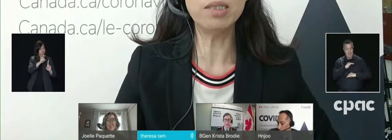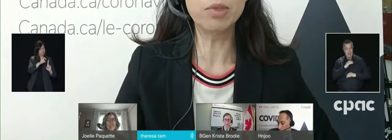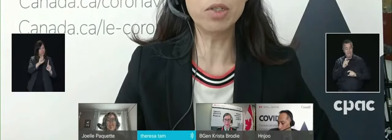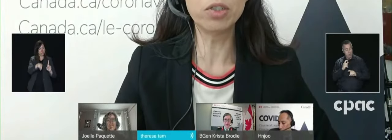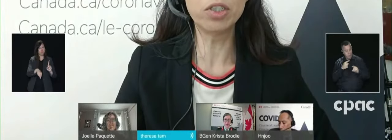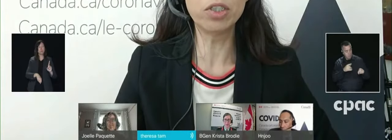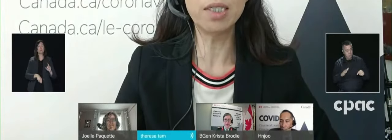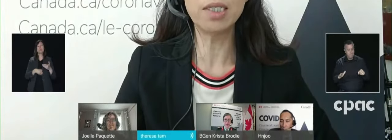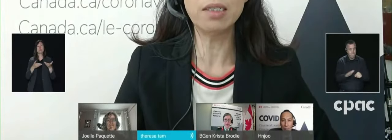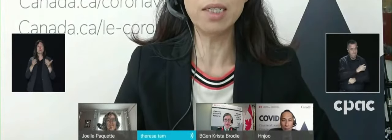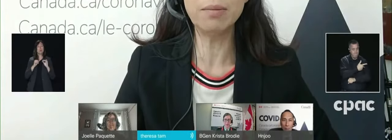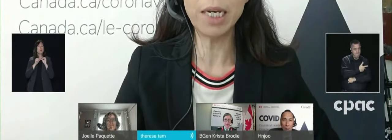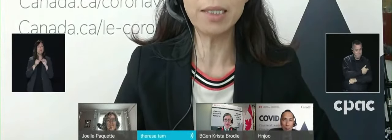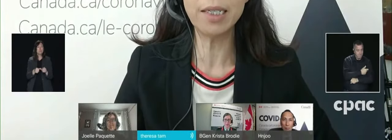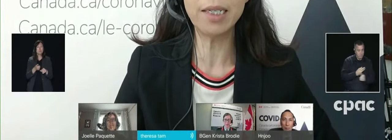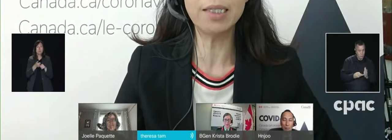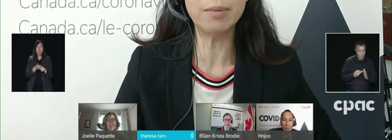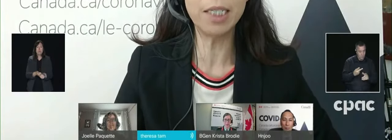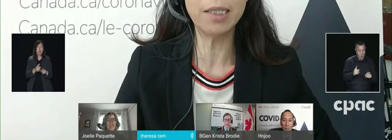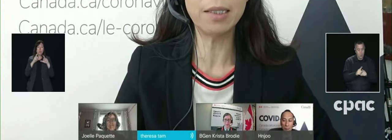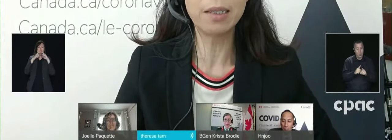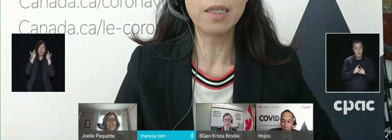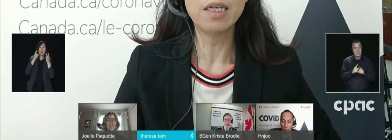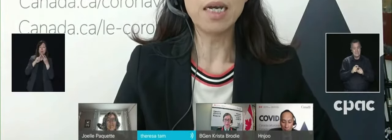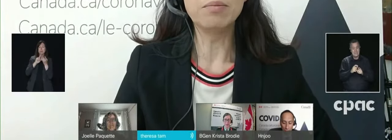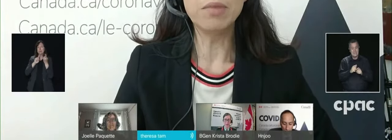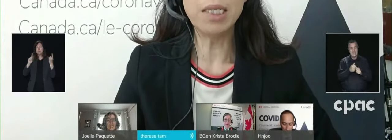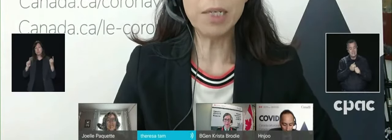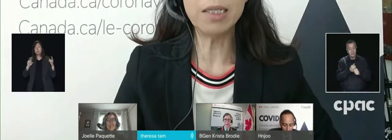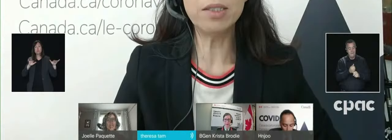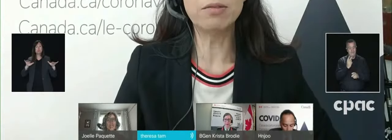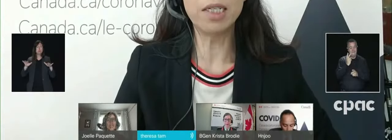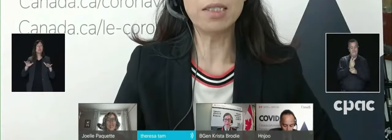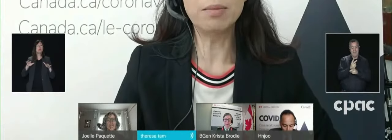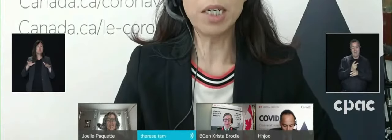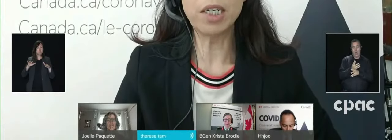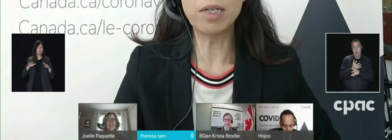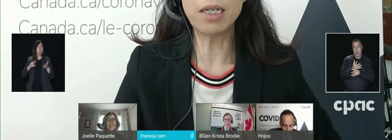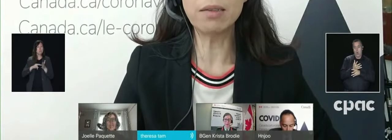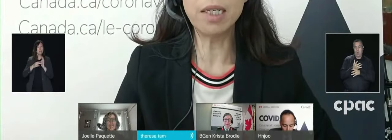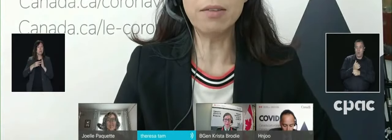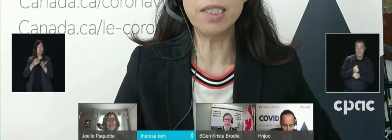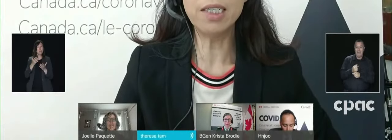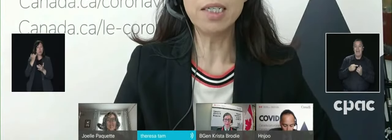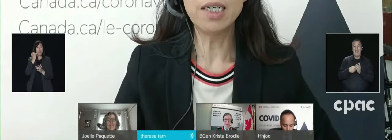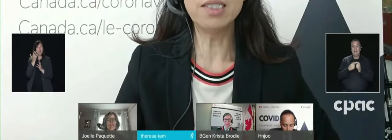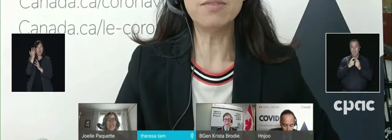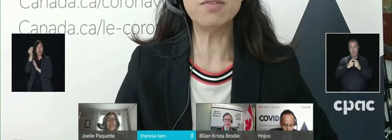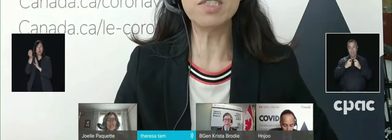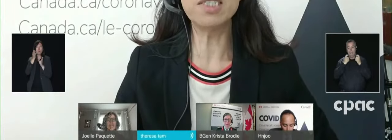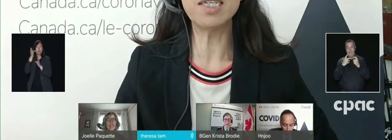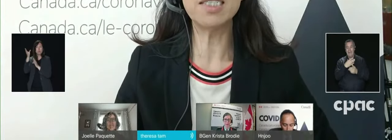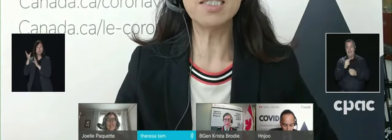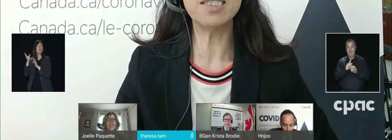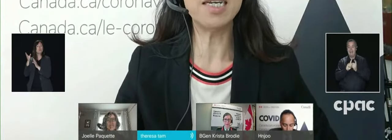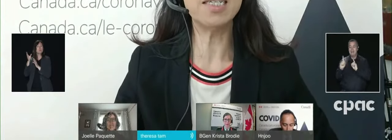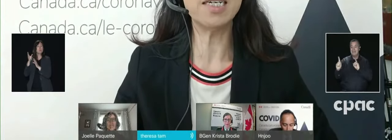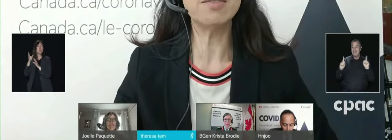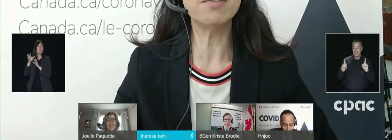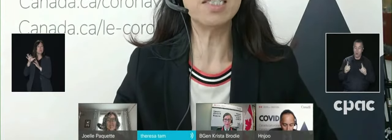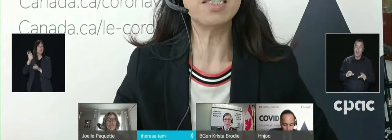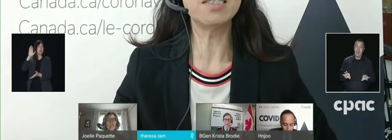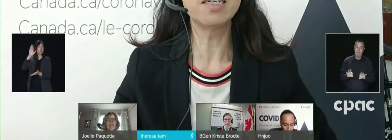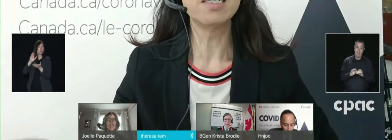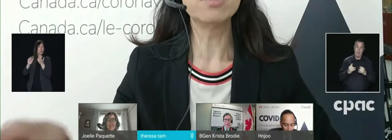with trusted precautions, including masking and spacing. And minimize your risk by going out safely in different risk settings